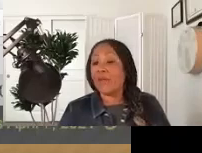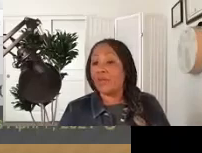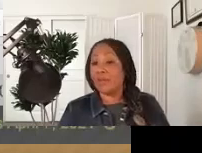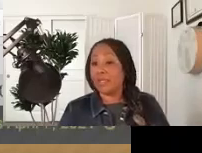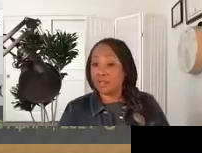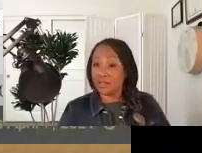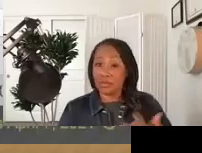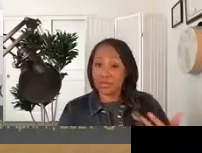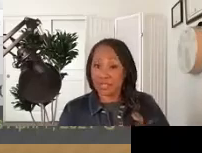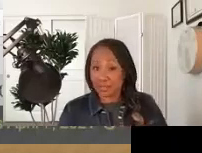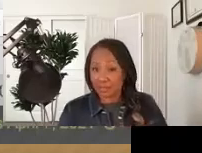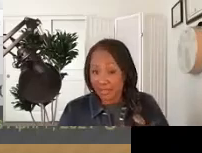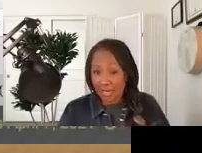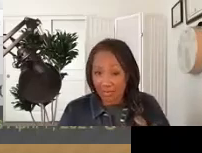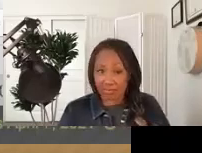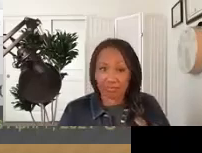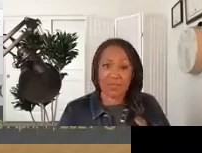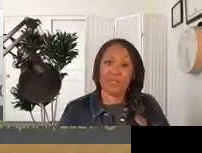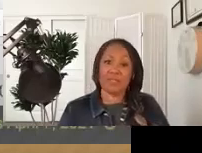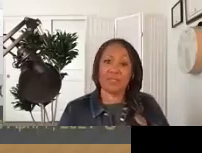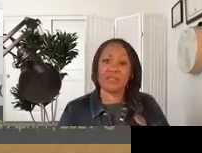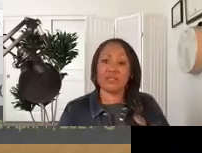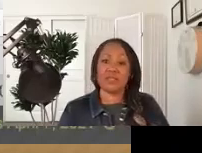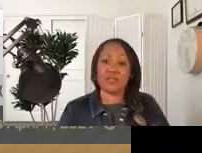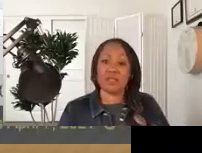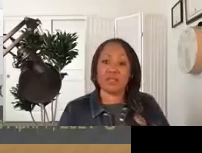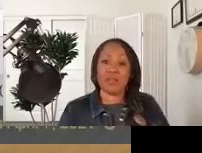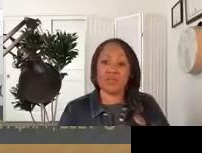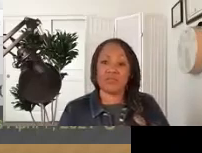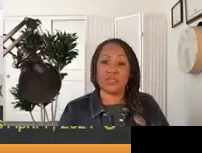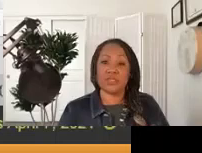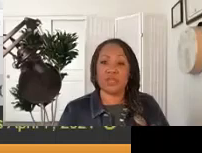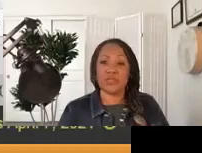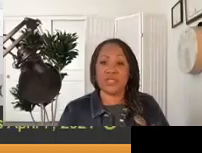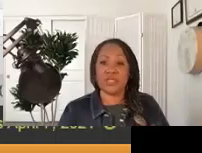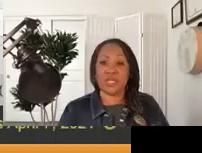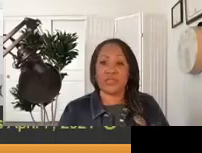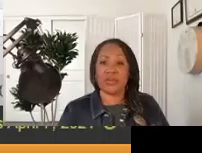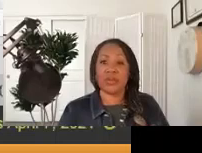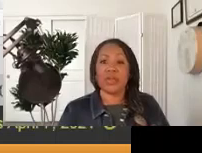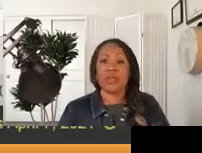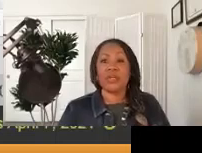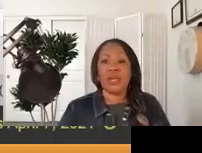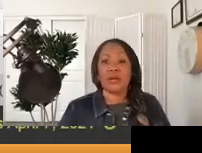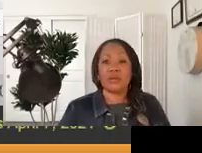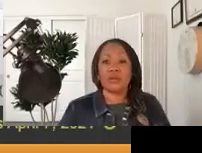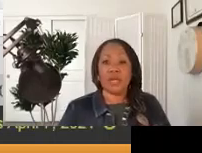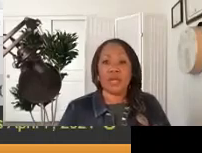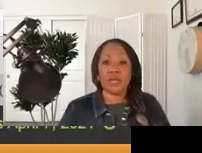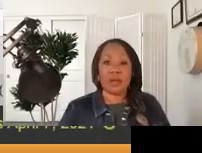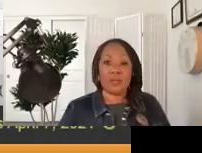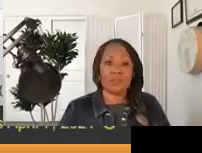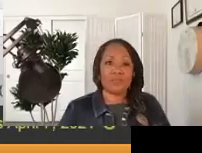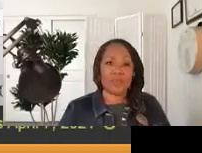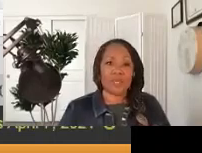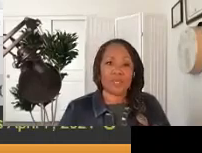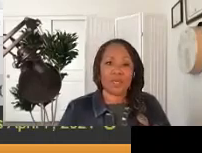Okay, everybody. So you see now, I mean, this is a good message for us to all see together. Now,